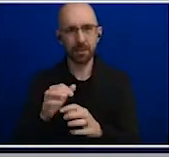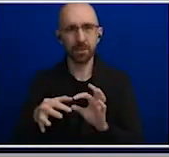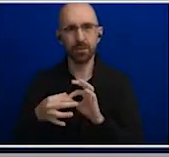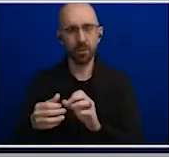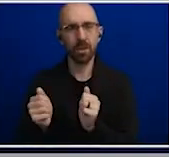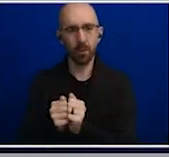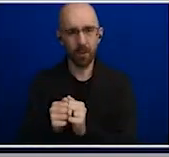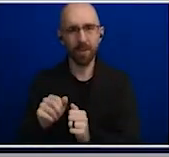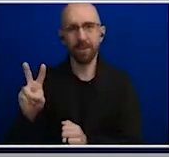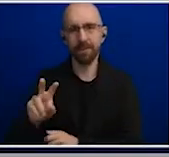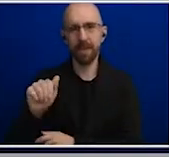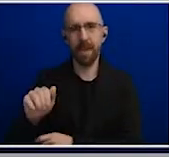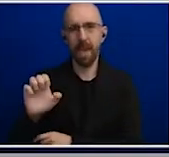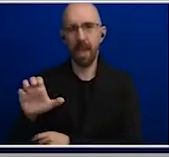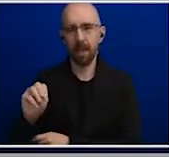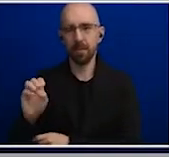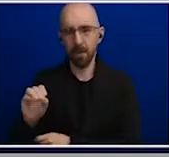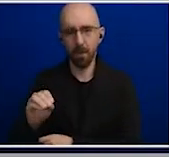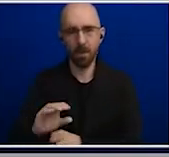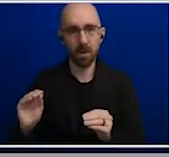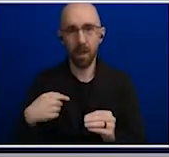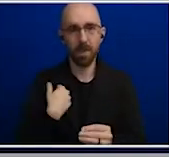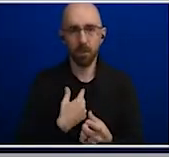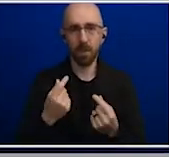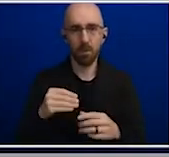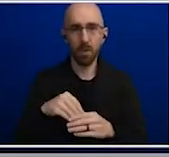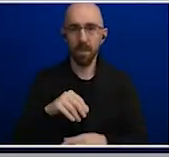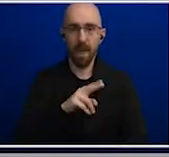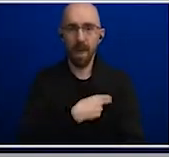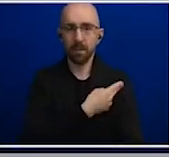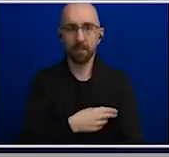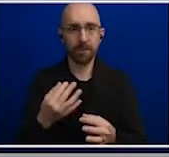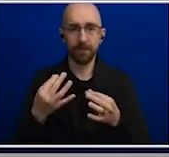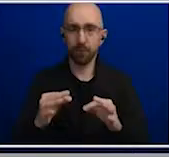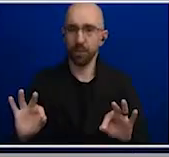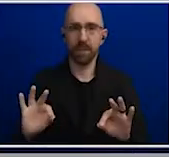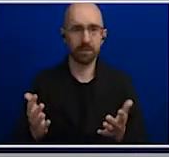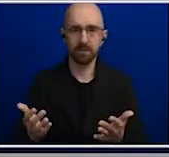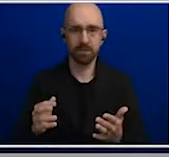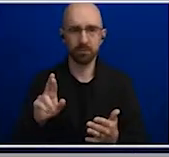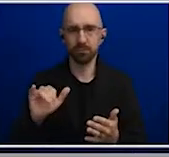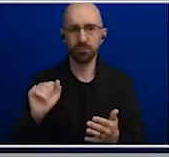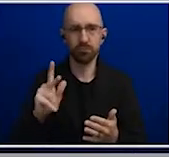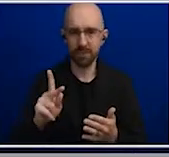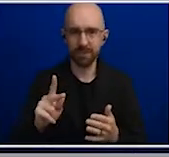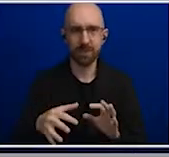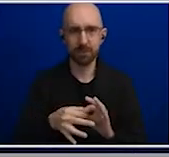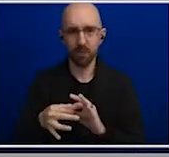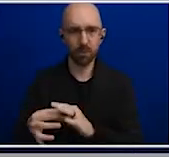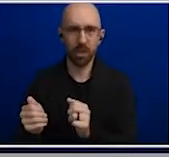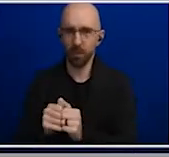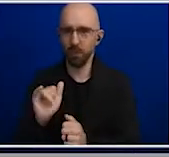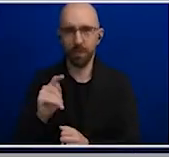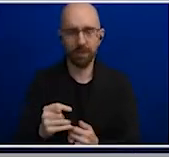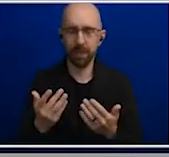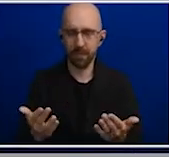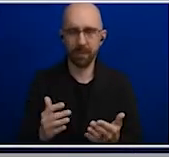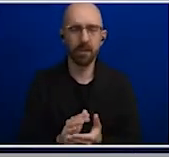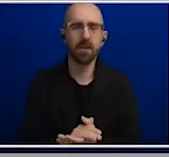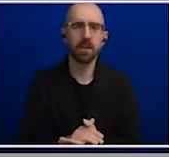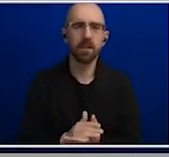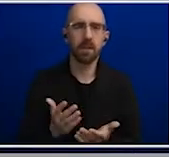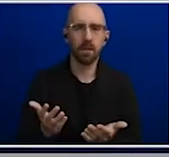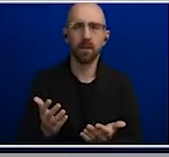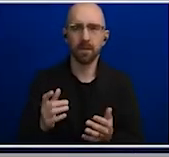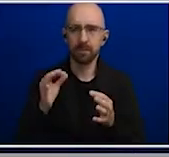ECMO. And, nothing we do in the hospital is free. There's risks associated with it. And certainly the longer